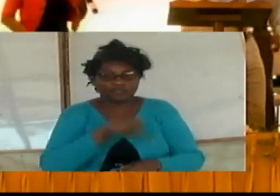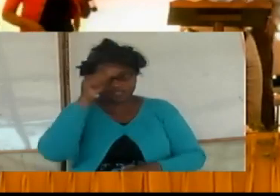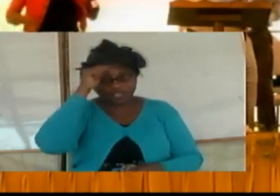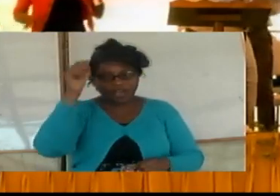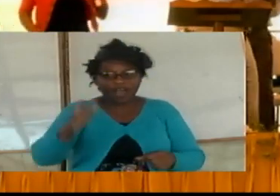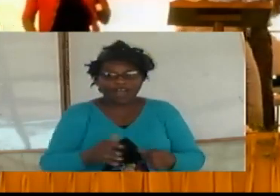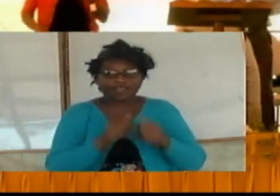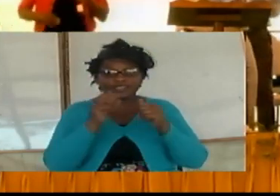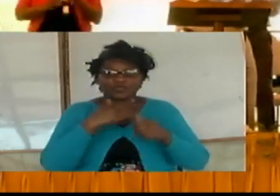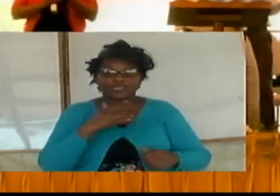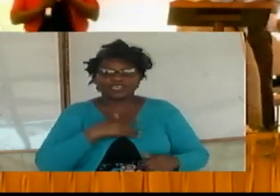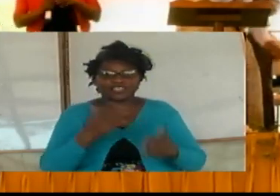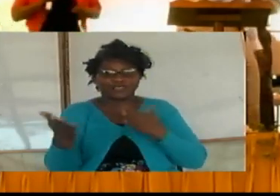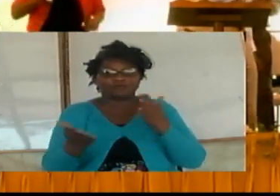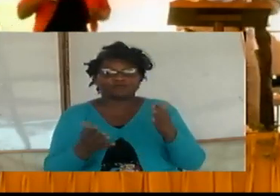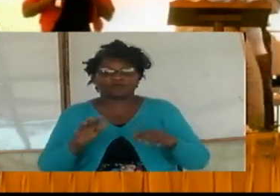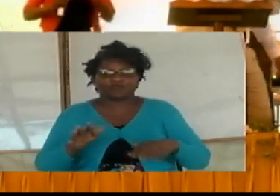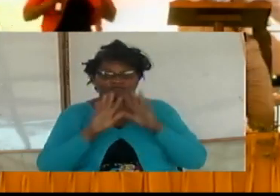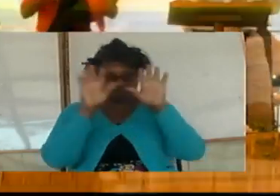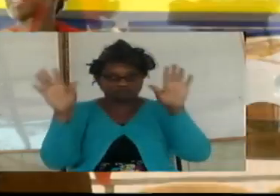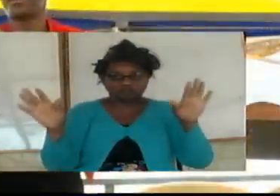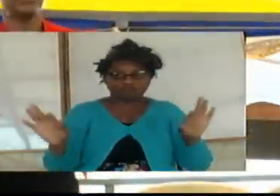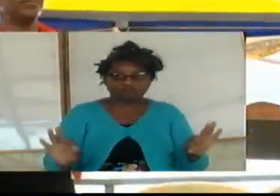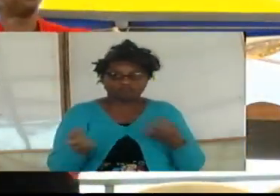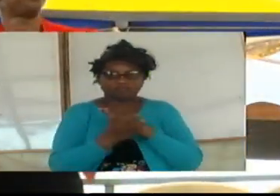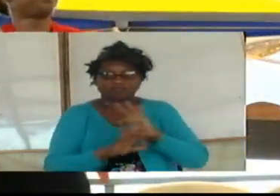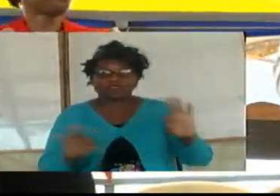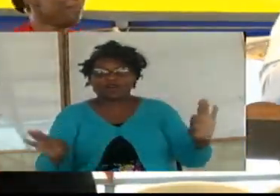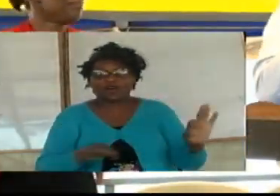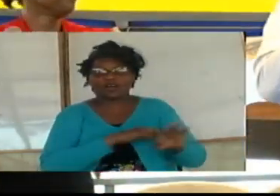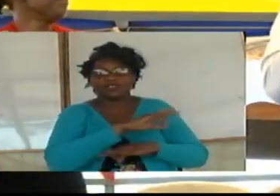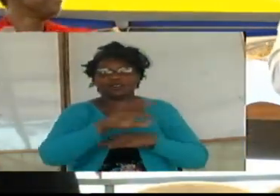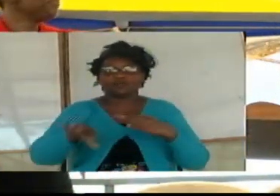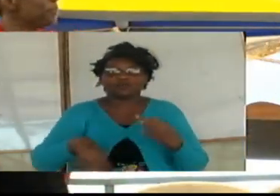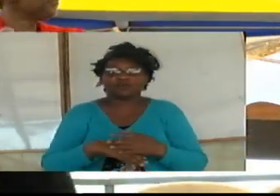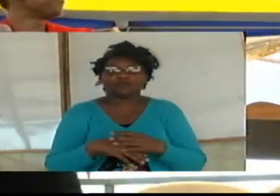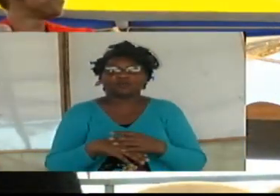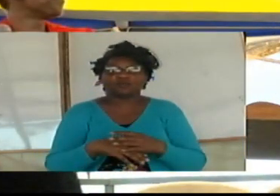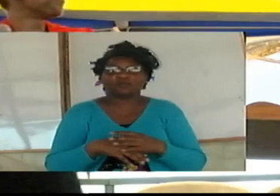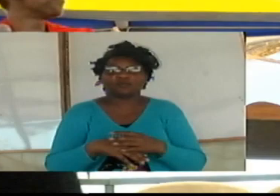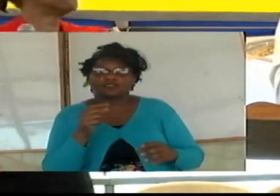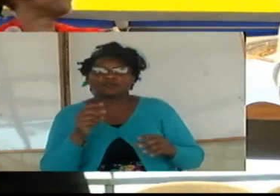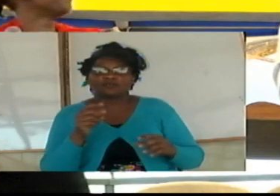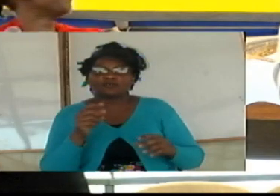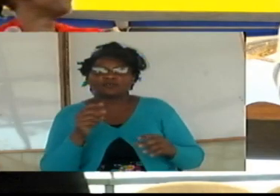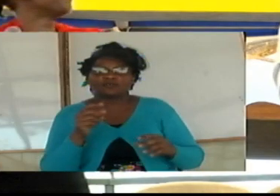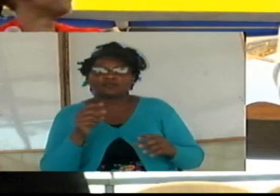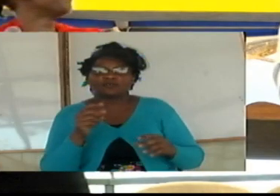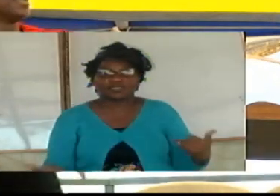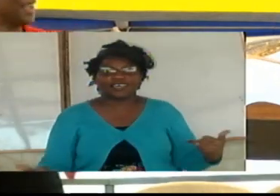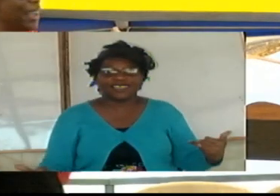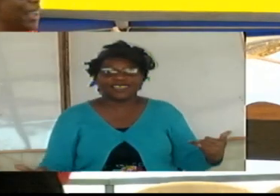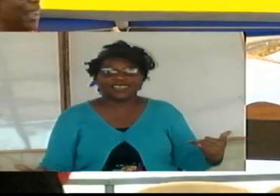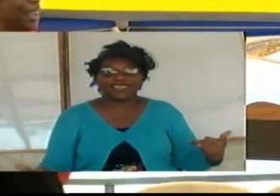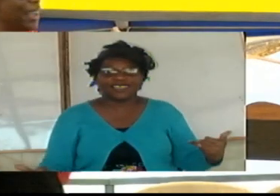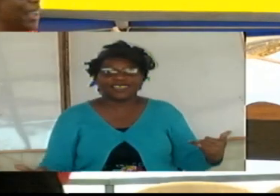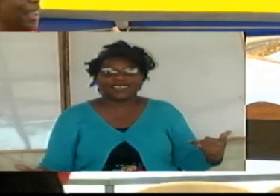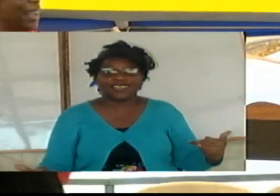killing men's heart. It's fear, freedom we all hold dear. Now is at